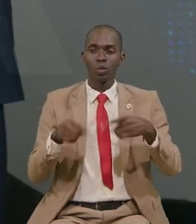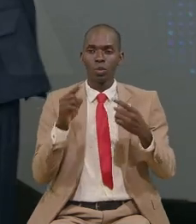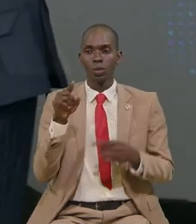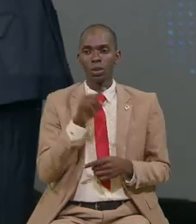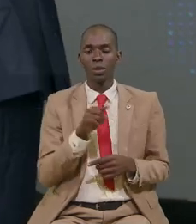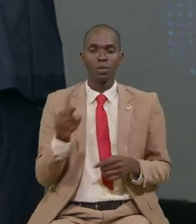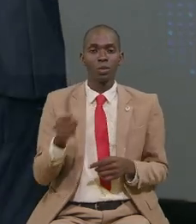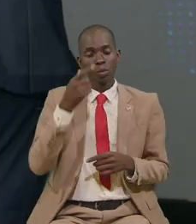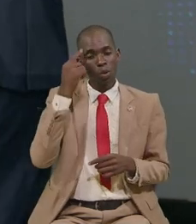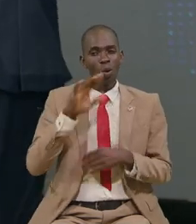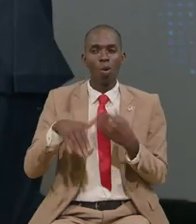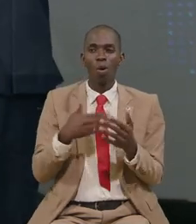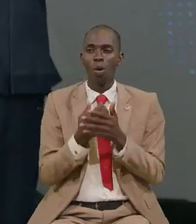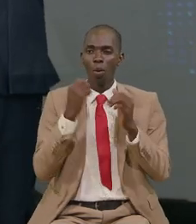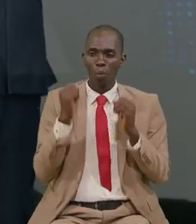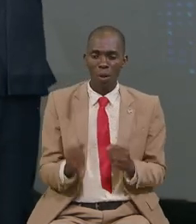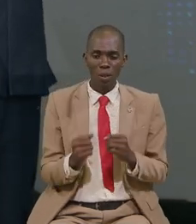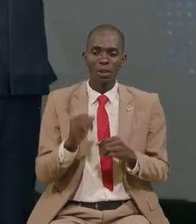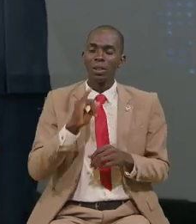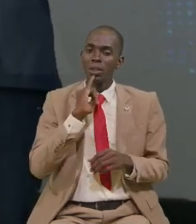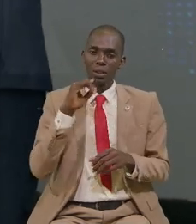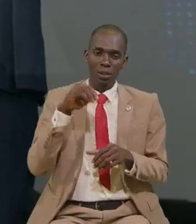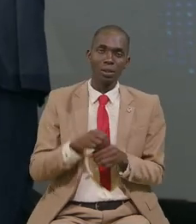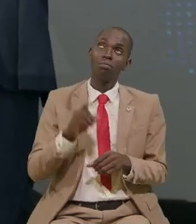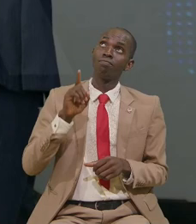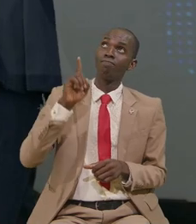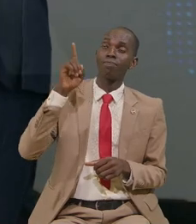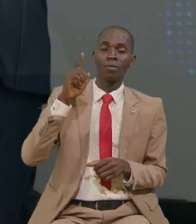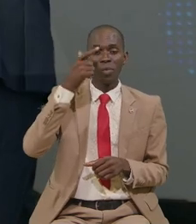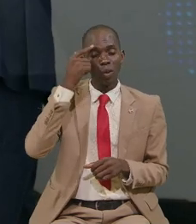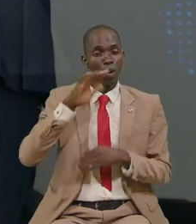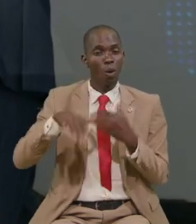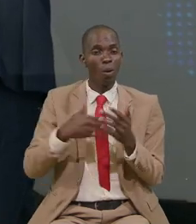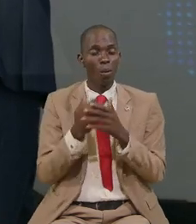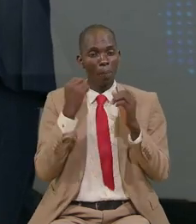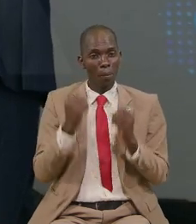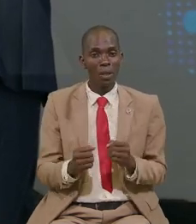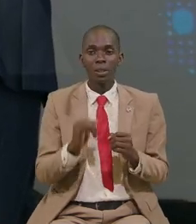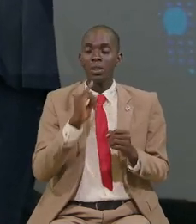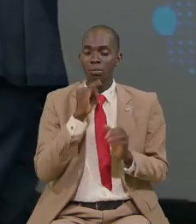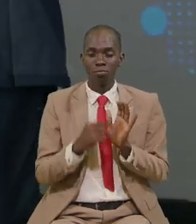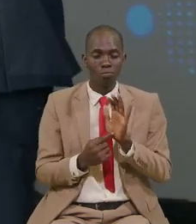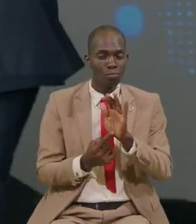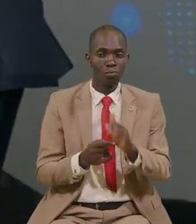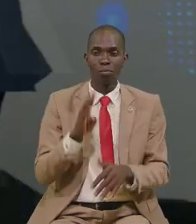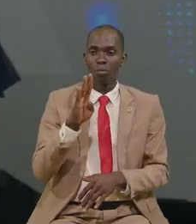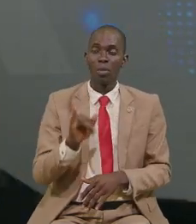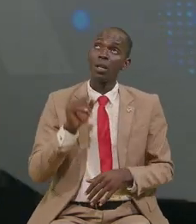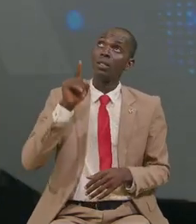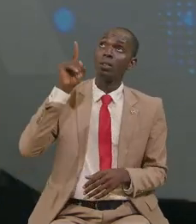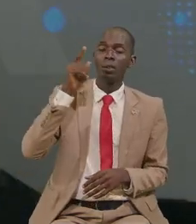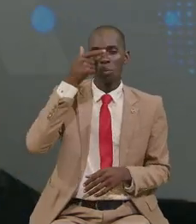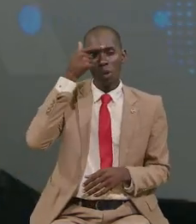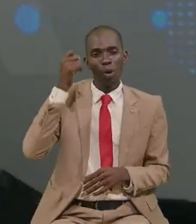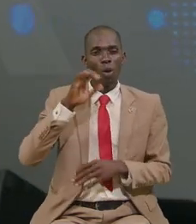because all power resides in him, because all power is manifested by him, because